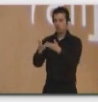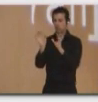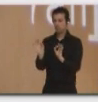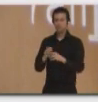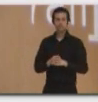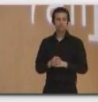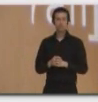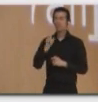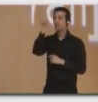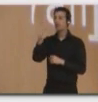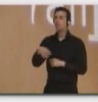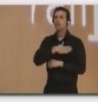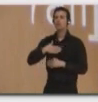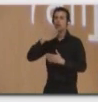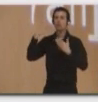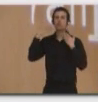Congress.